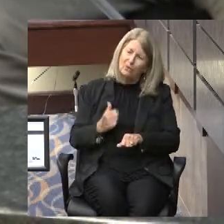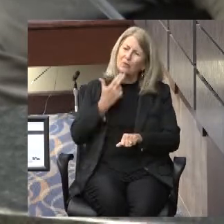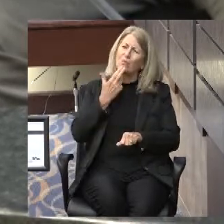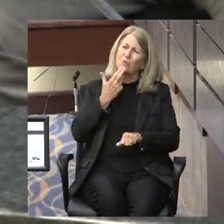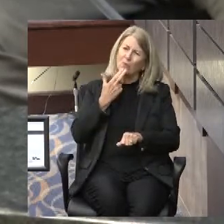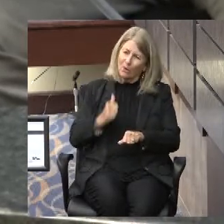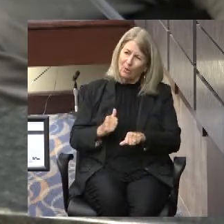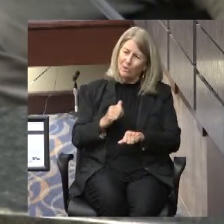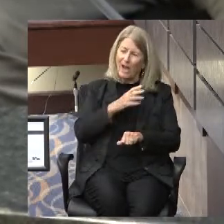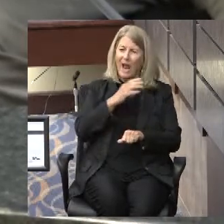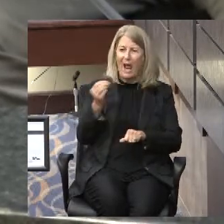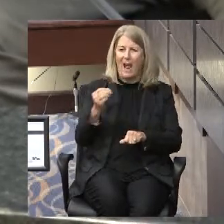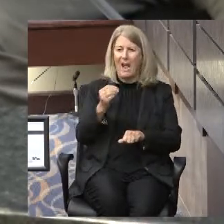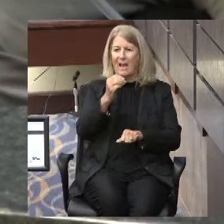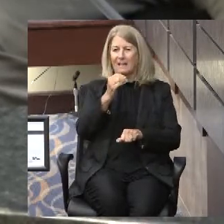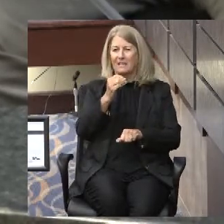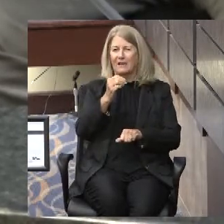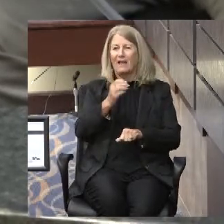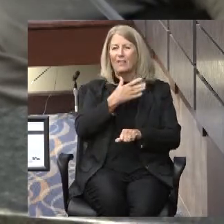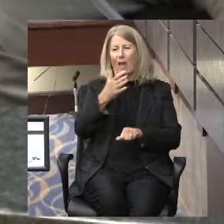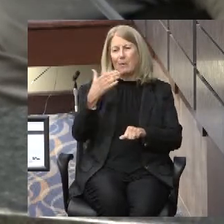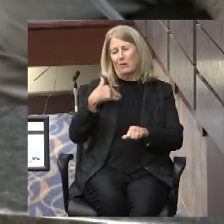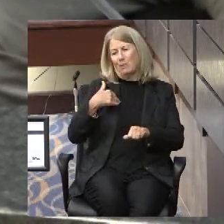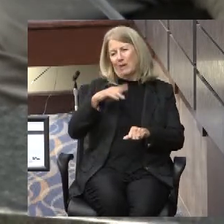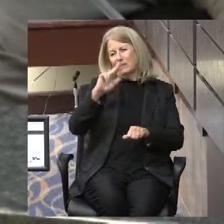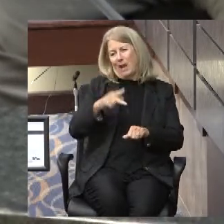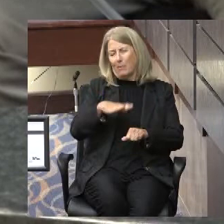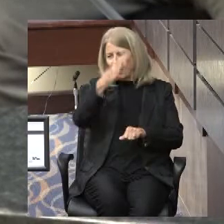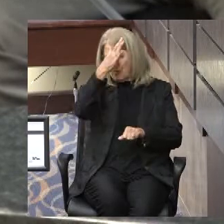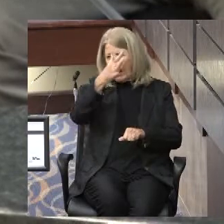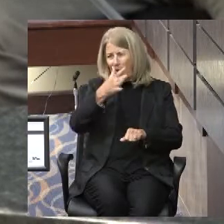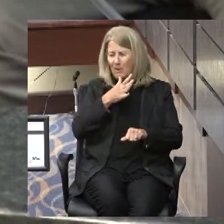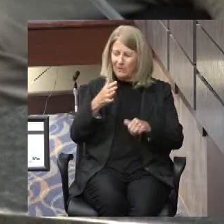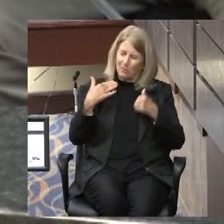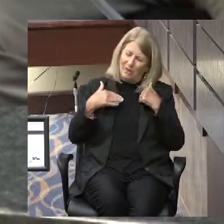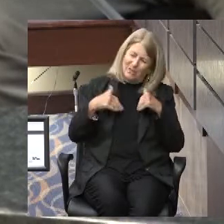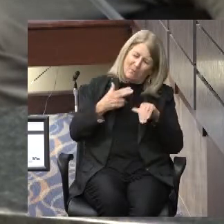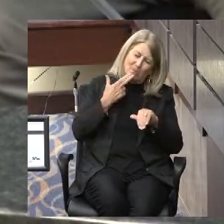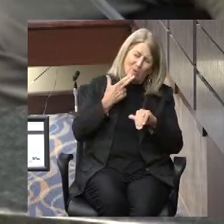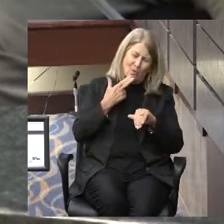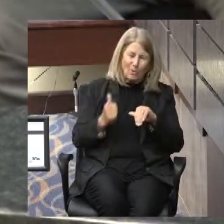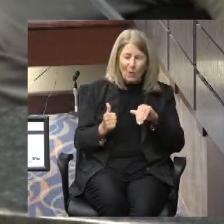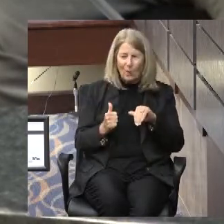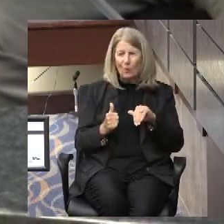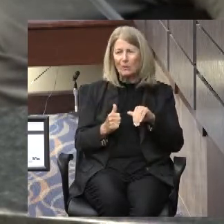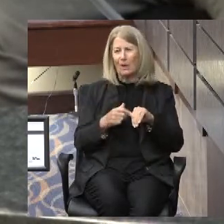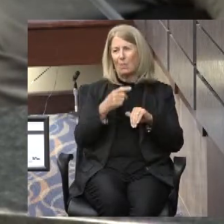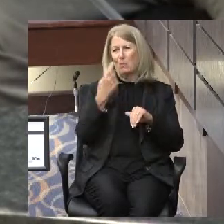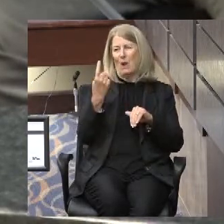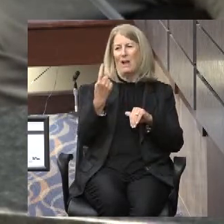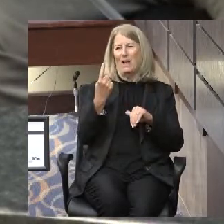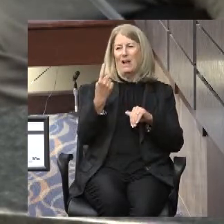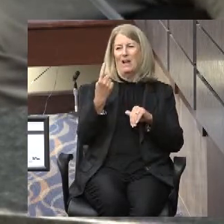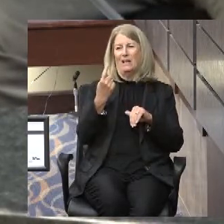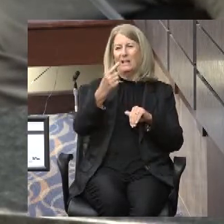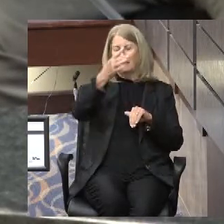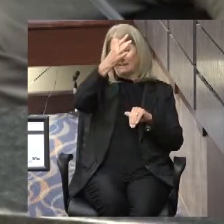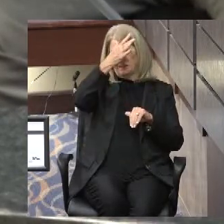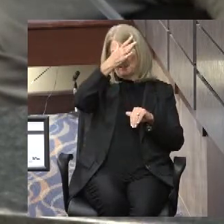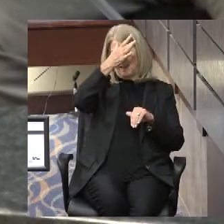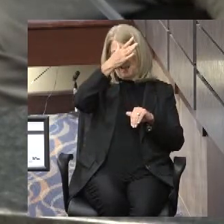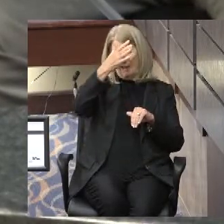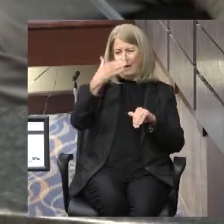and they were dressed up, their parents dressed them up so cute. One daddy